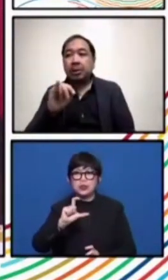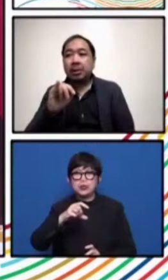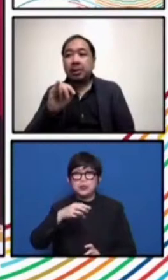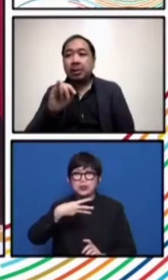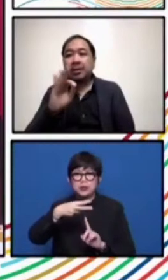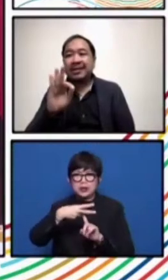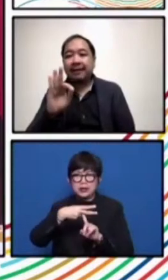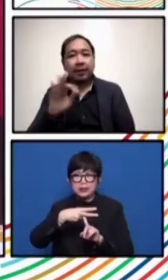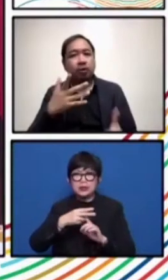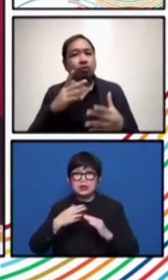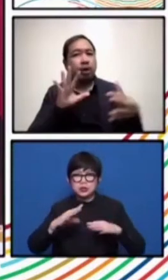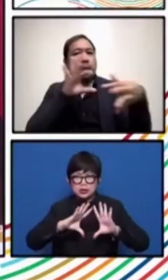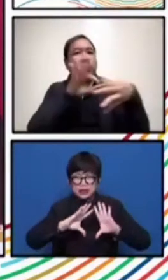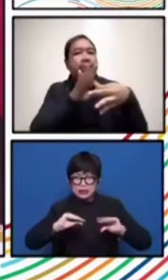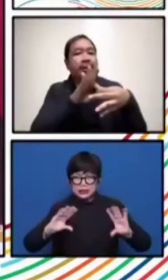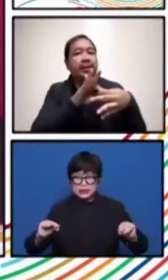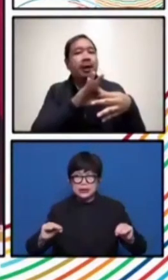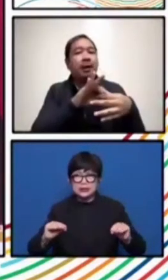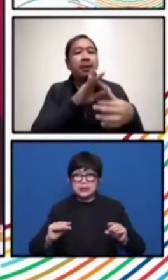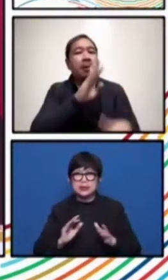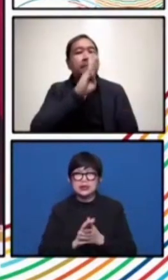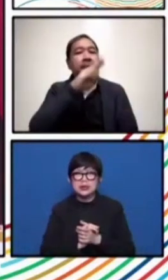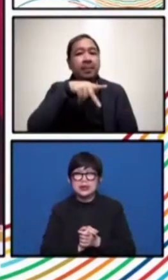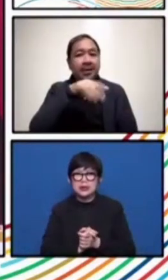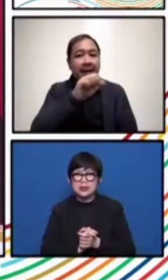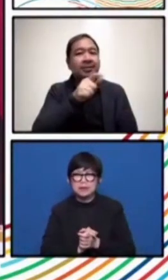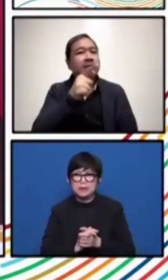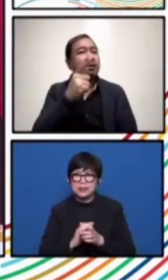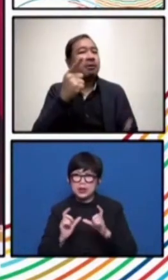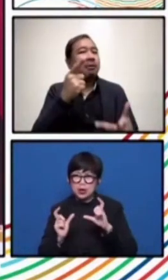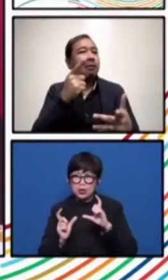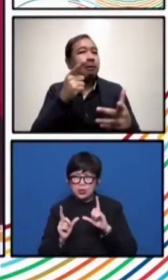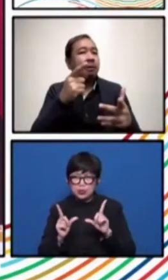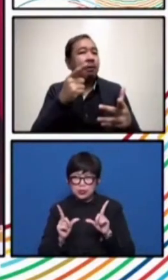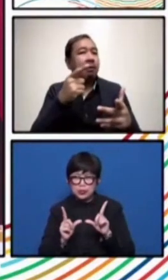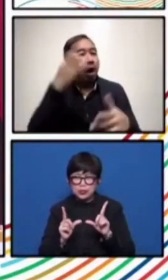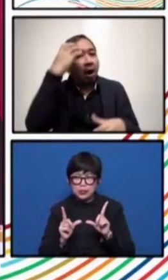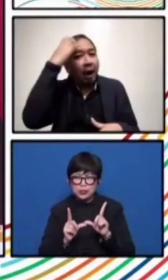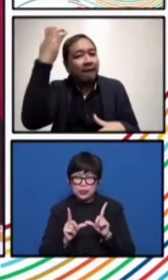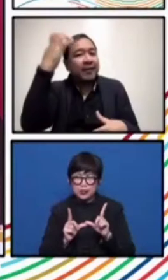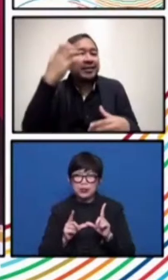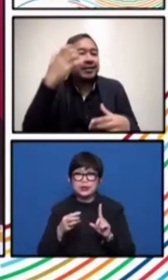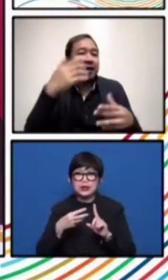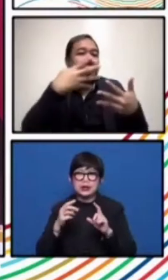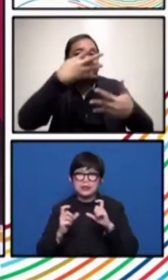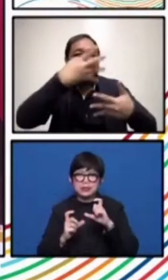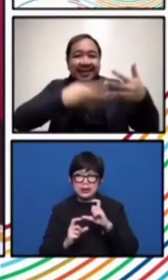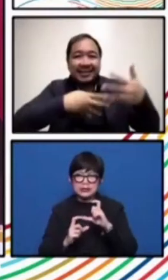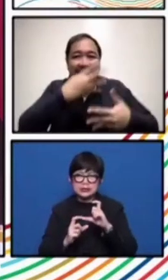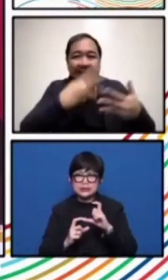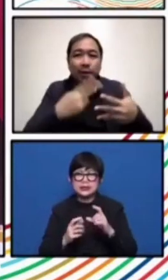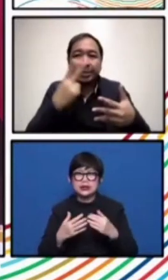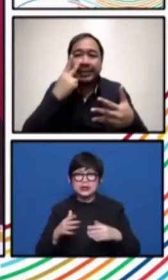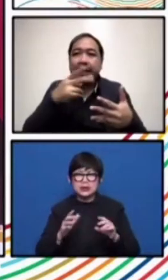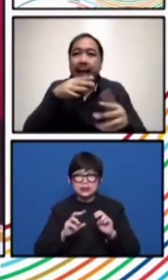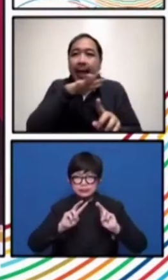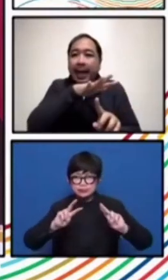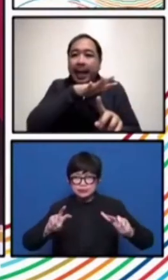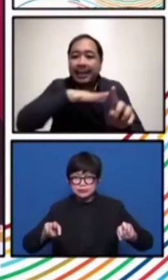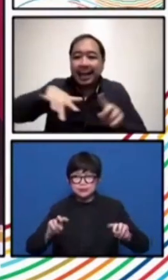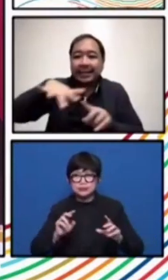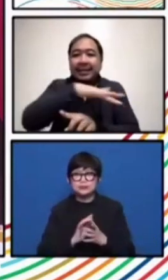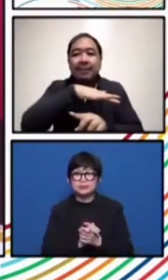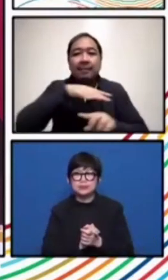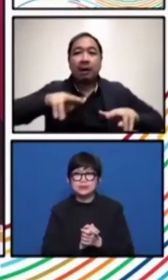the office of statistics on piloting a child functioning module and also a landscape analysis of children with